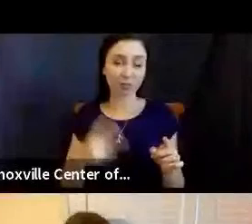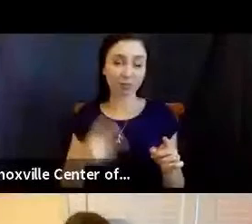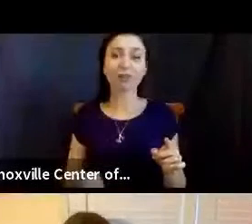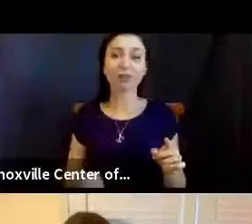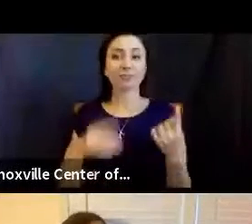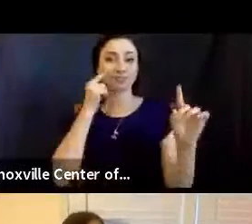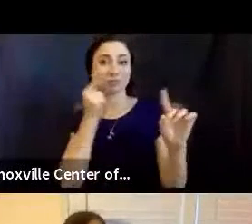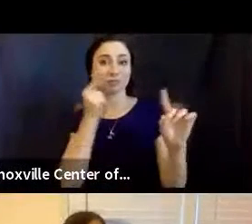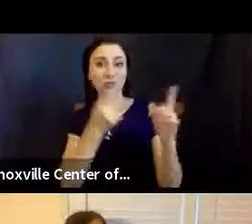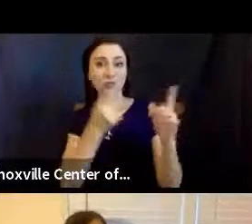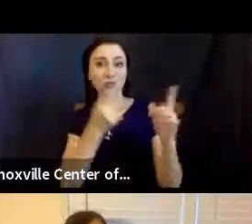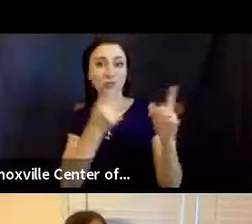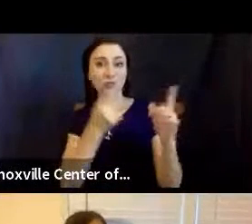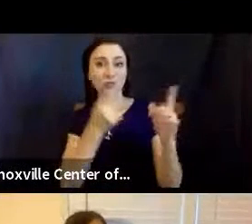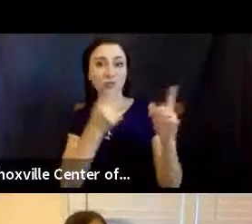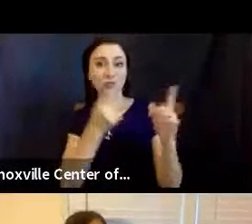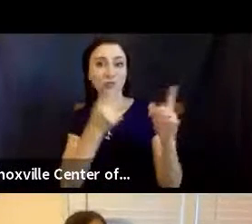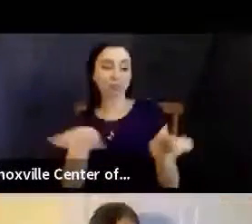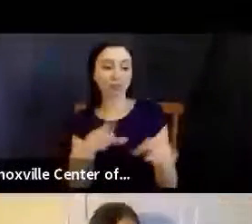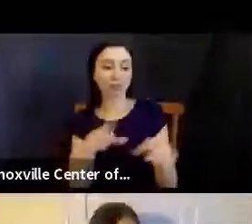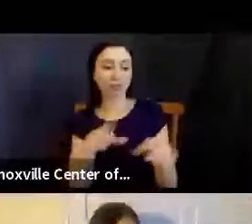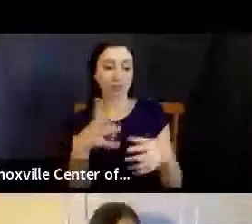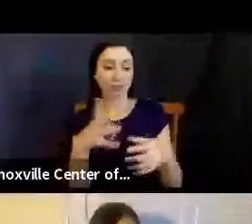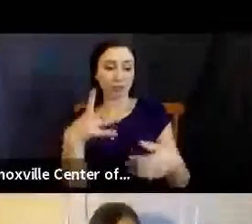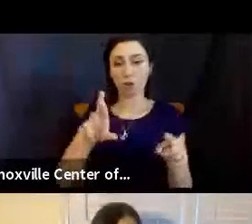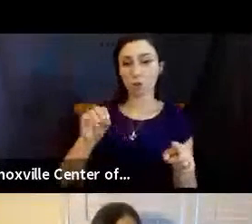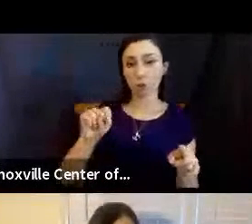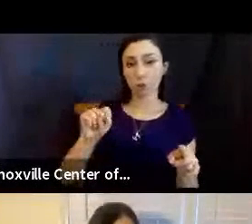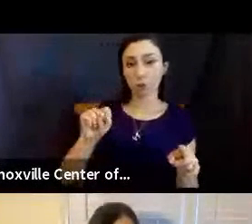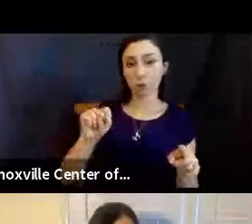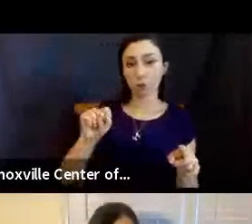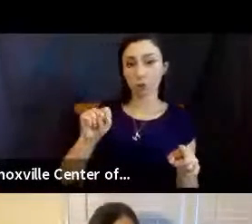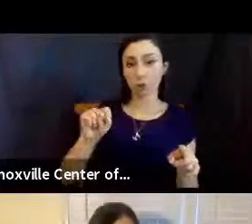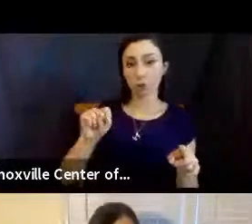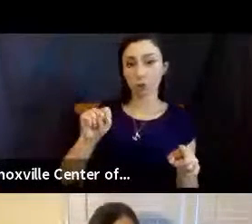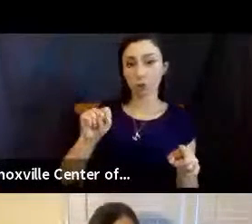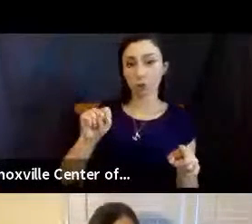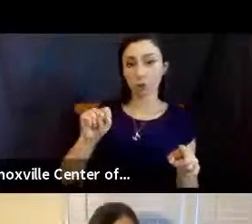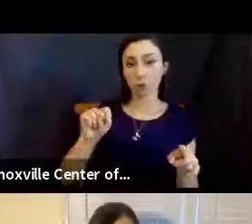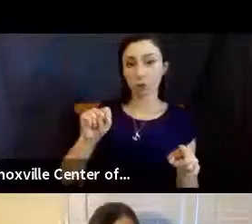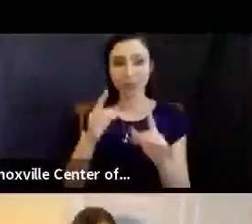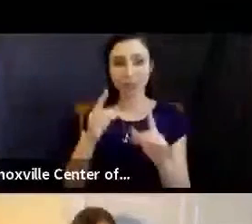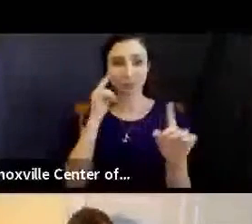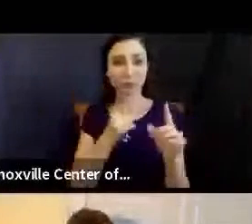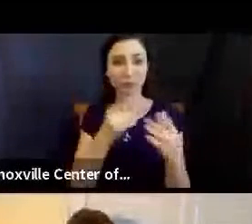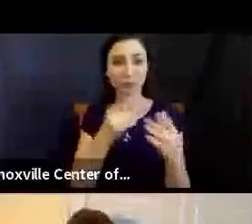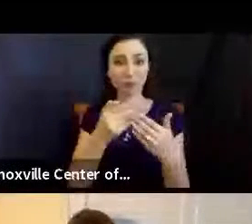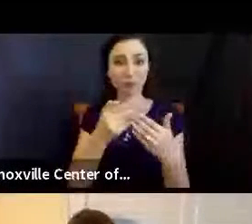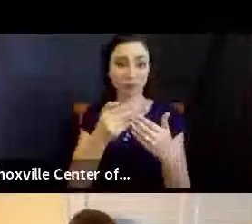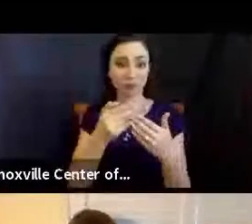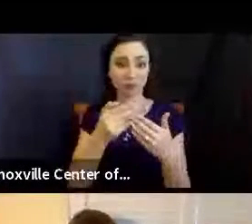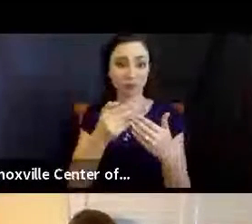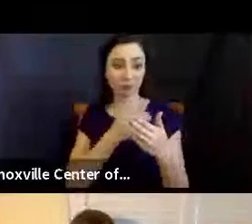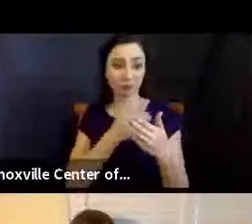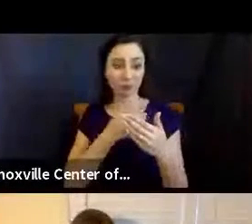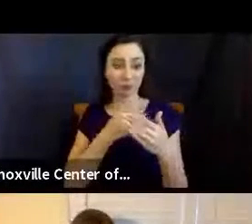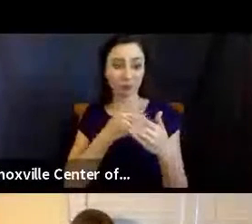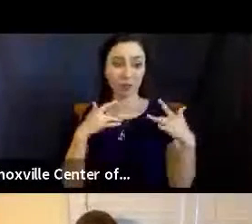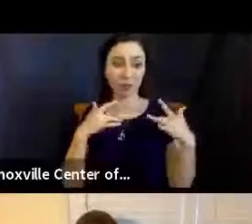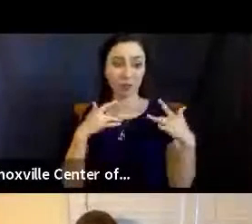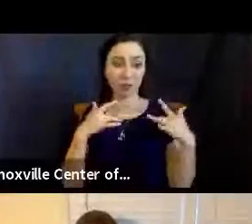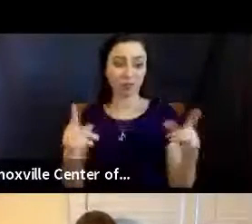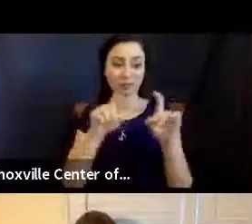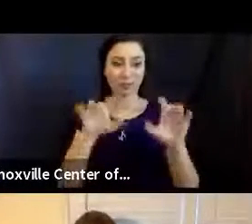of this ROTC group's planning effort. Pre-event testing had been performed for event participants through the Student Health